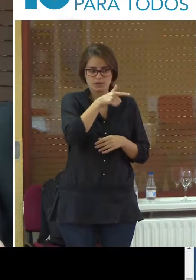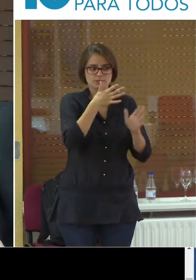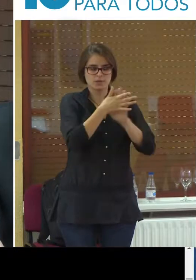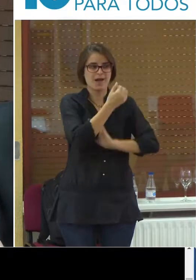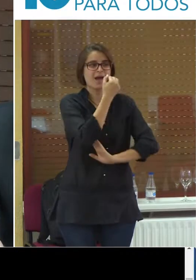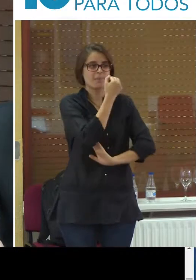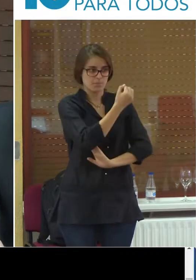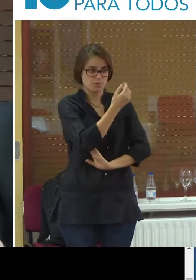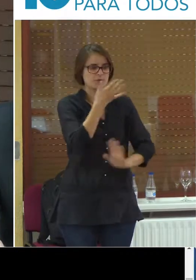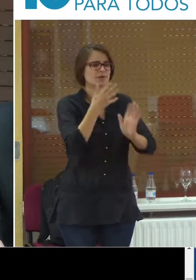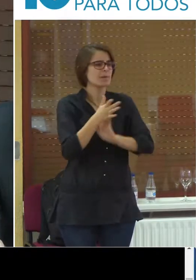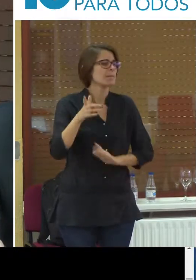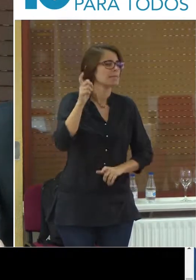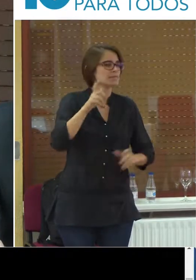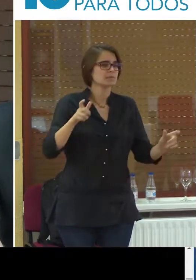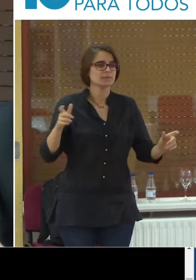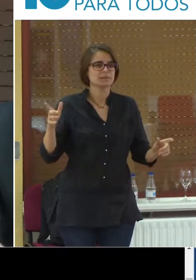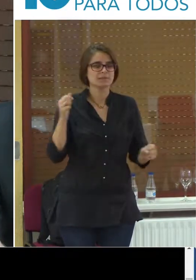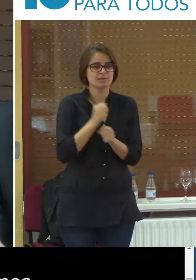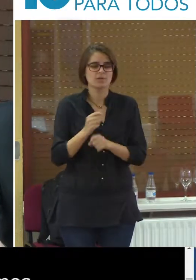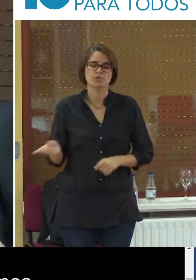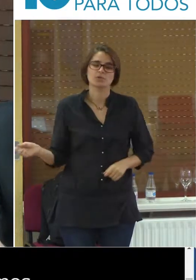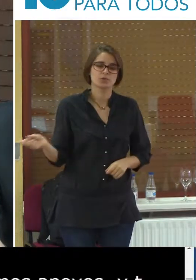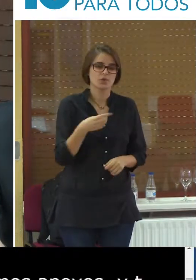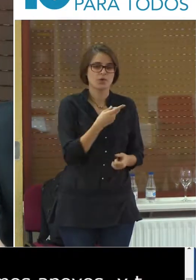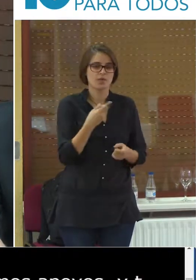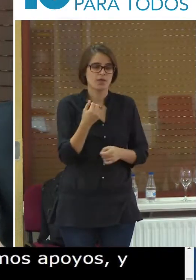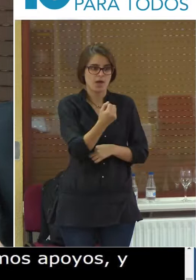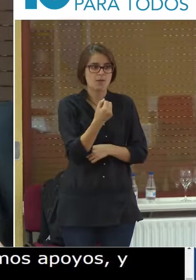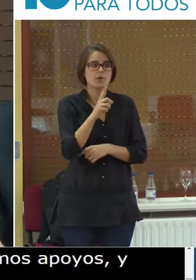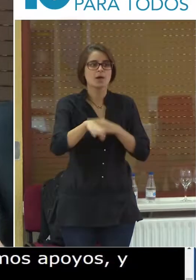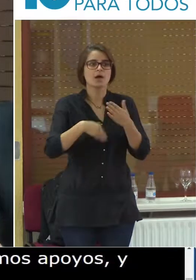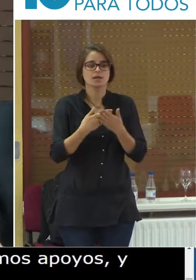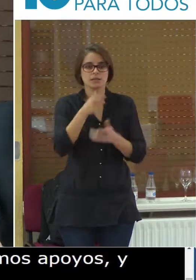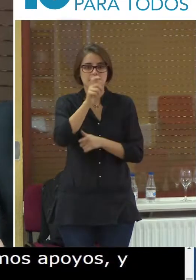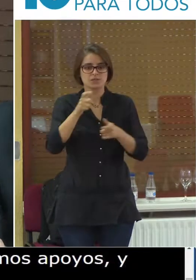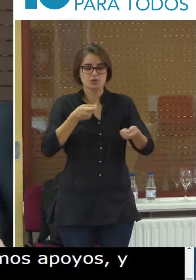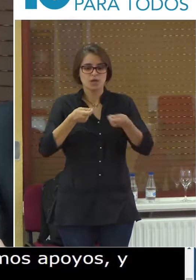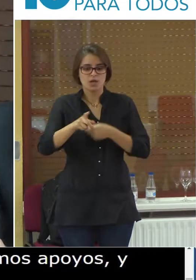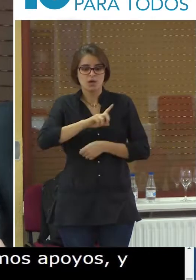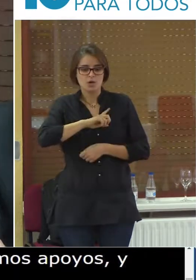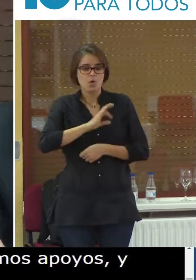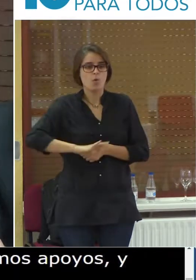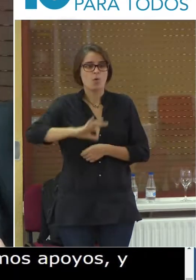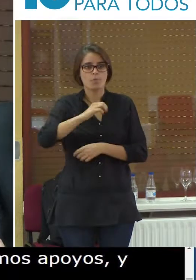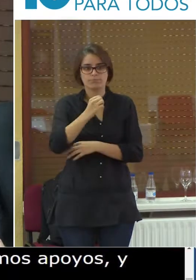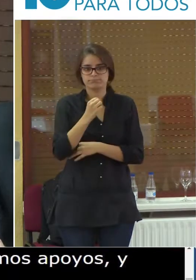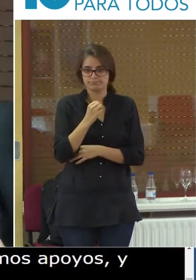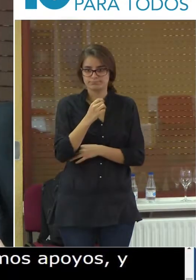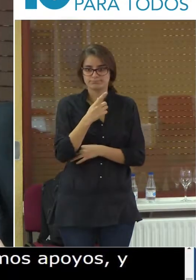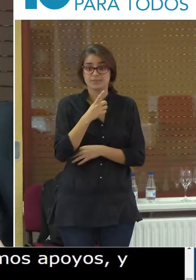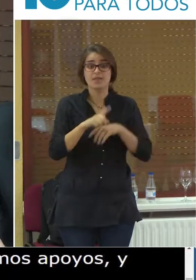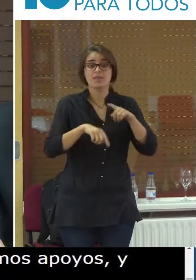We all need supports. We need someone who coordinates us and who assigns us tasks. There are